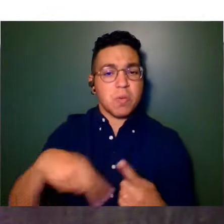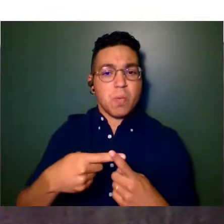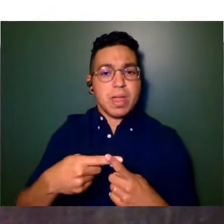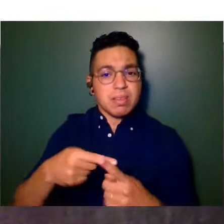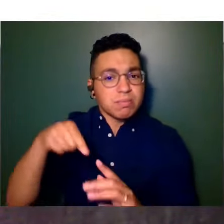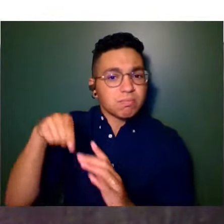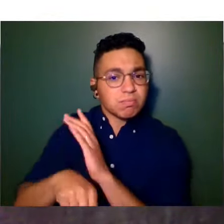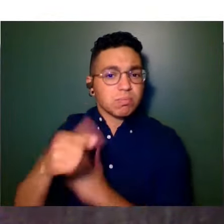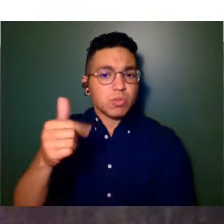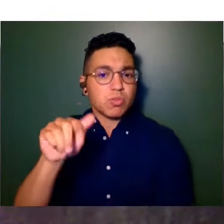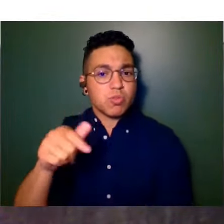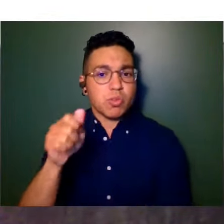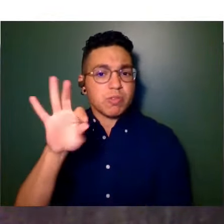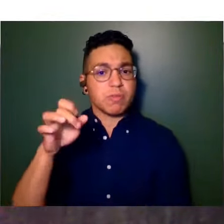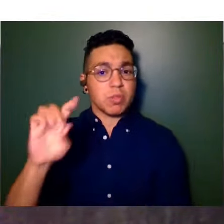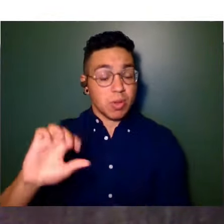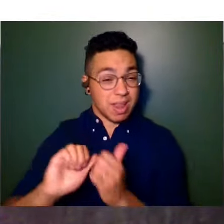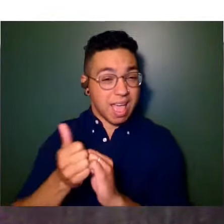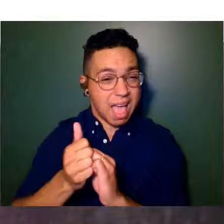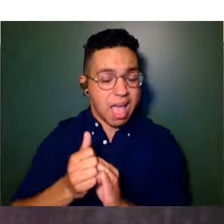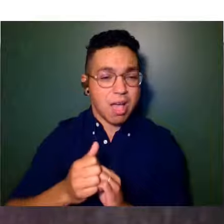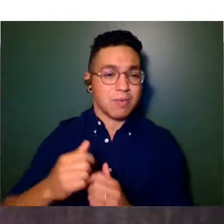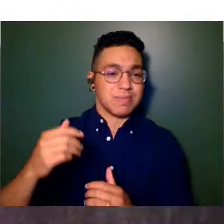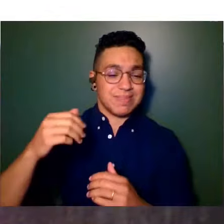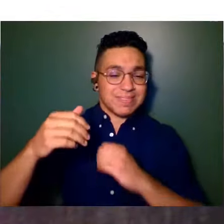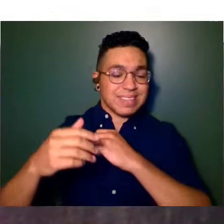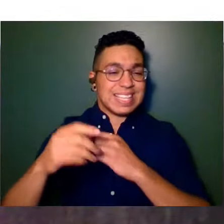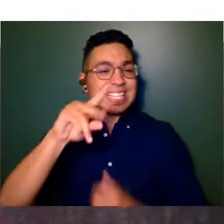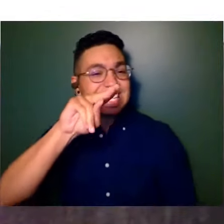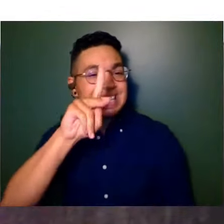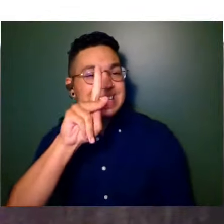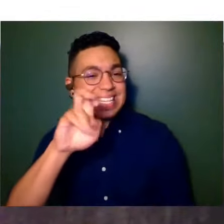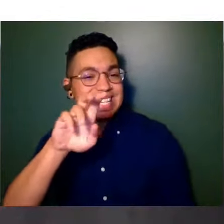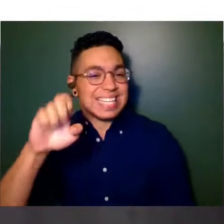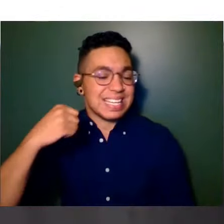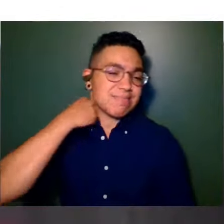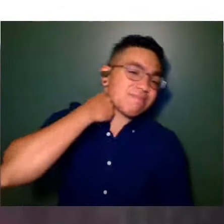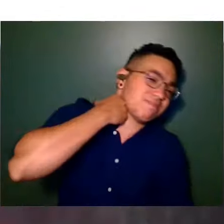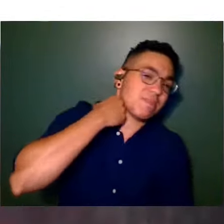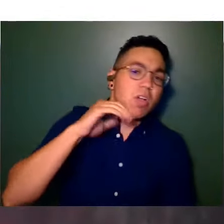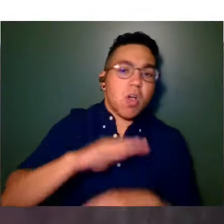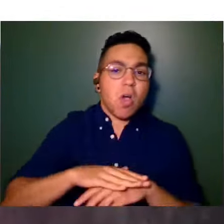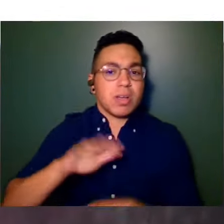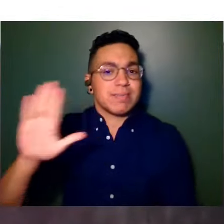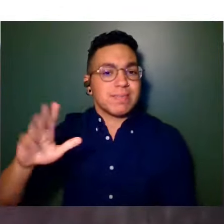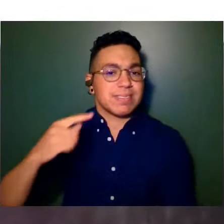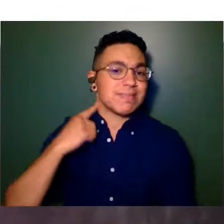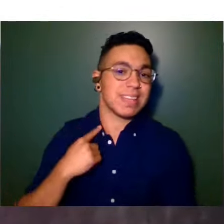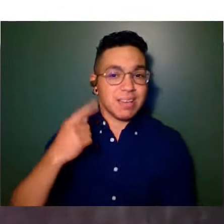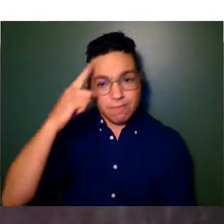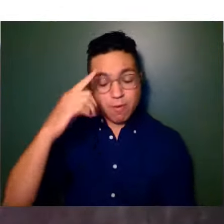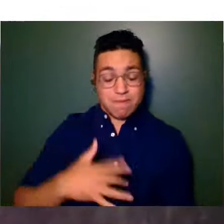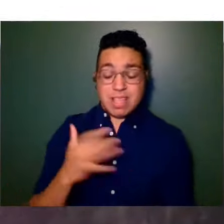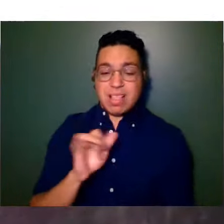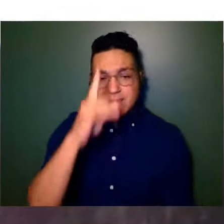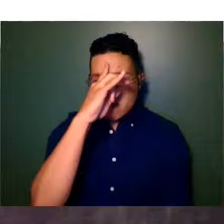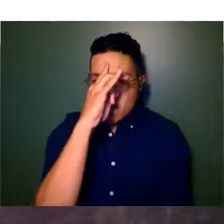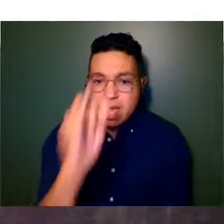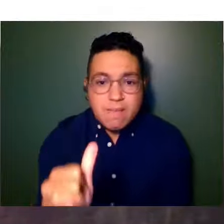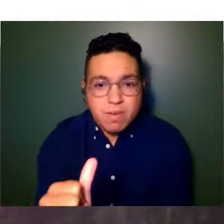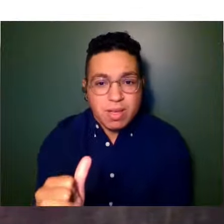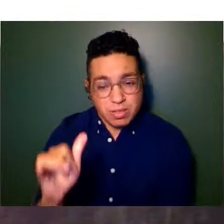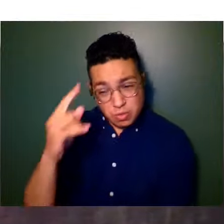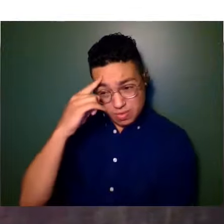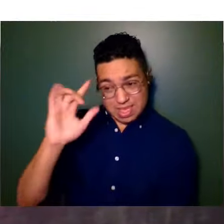That's a great question. And first off, just like, thank you for having me on. I think this is more than